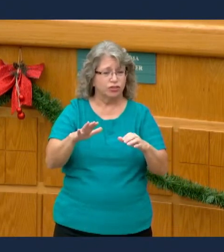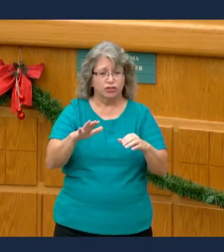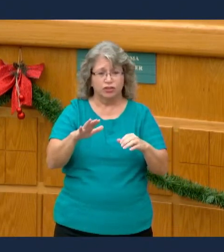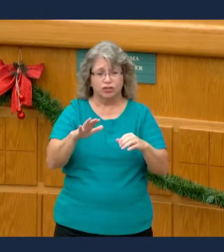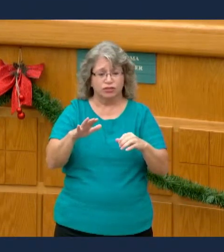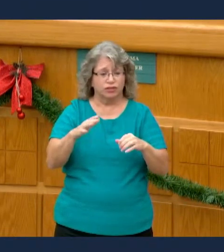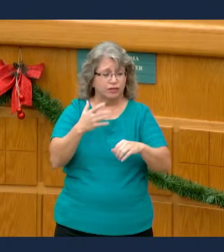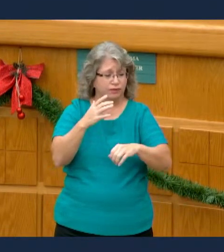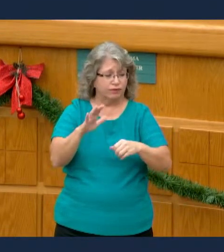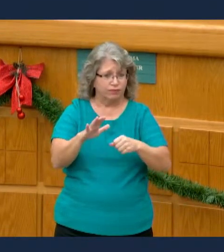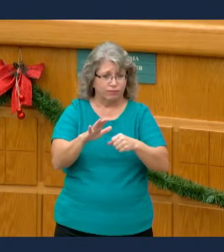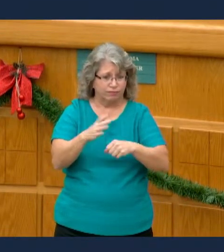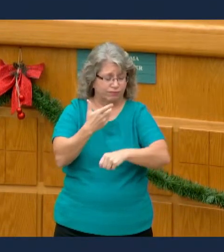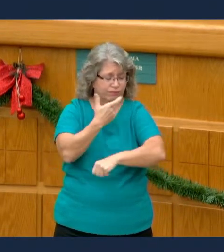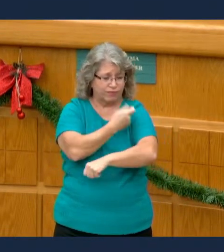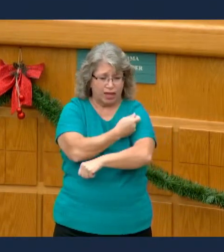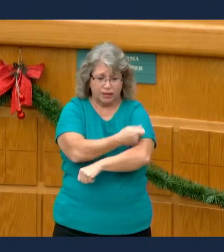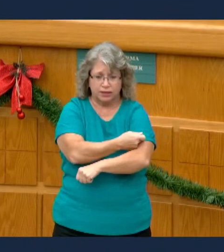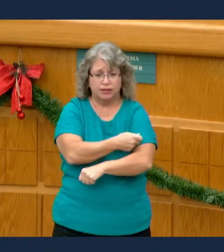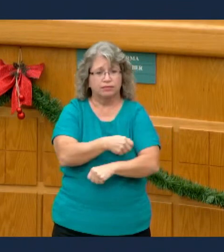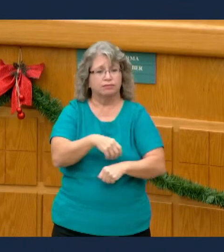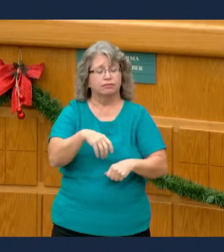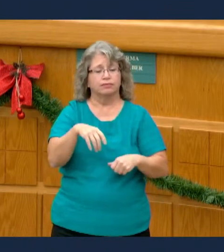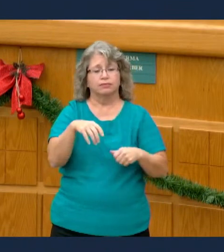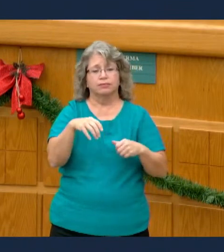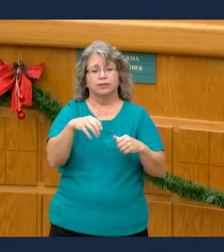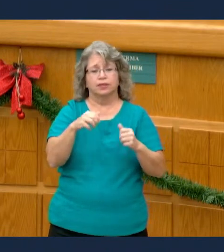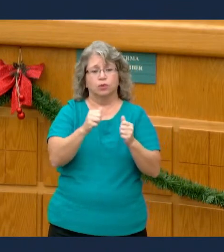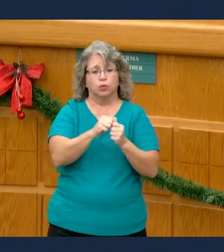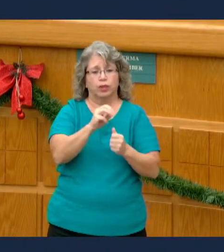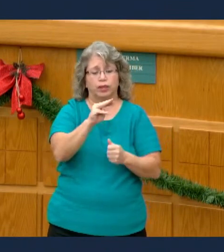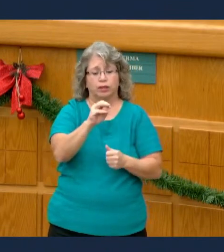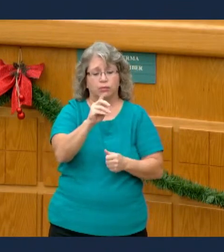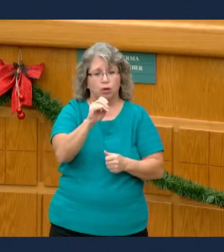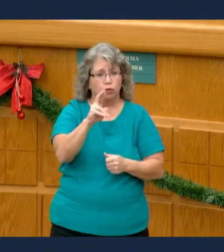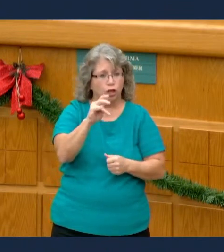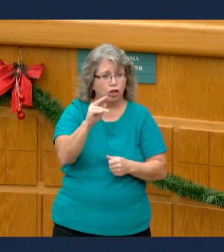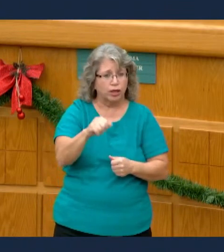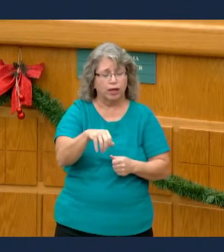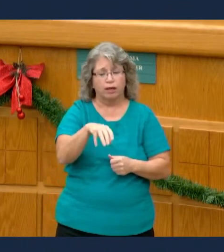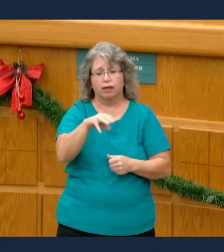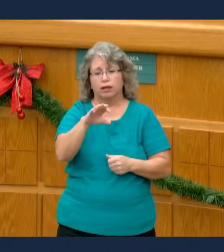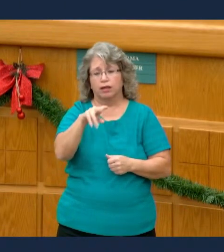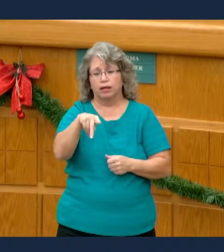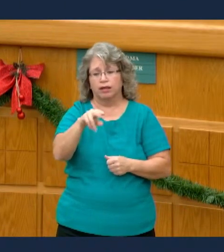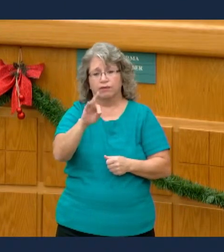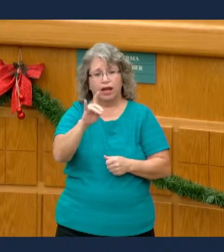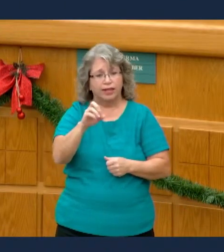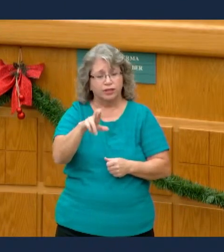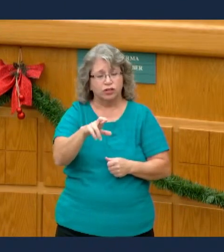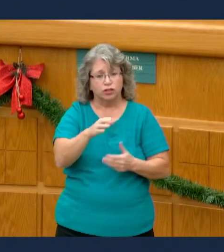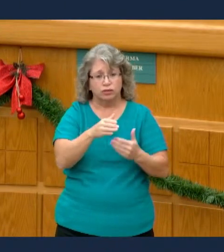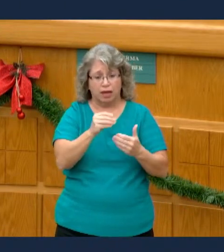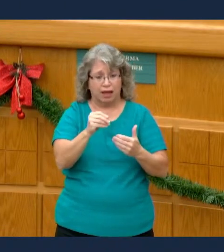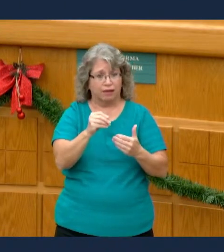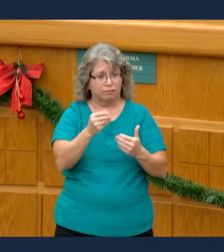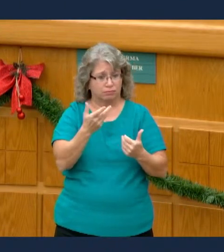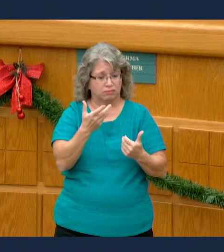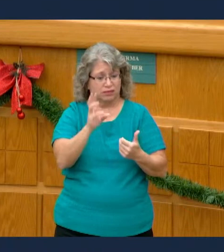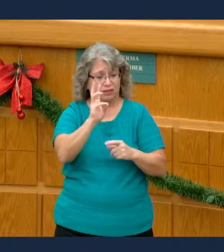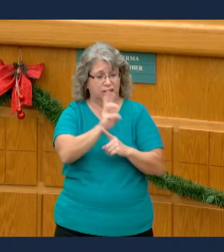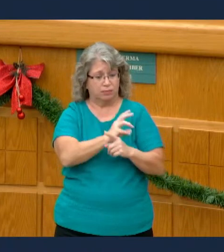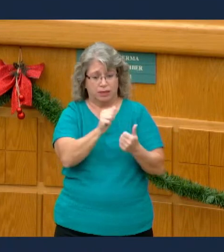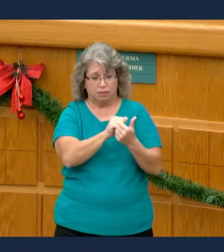6 months, and you're 16 years and older, go get your booster. Fully vaccinated for J&J, you can get